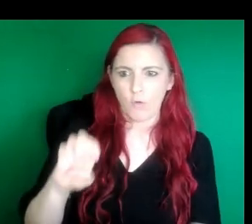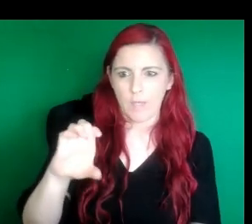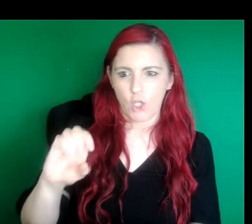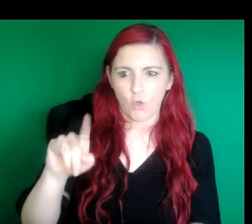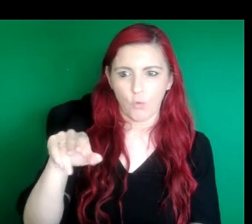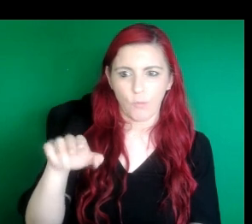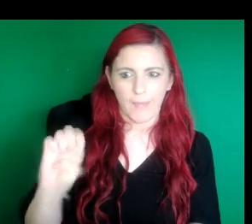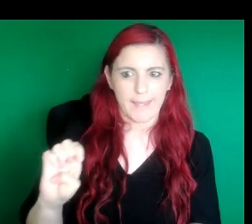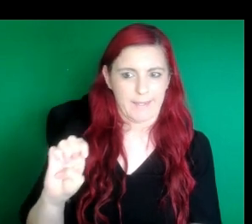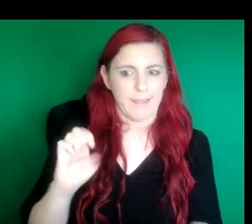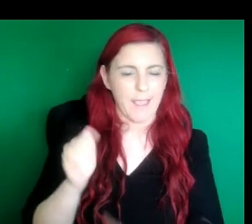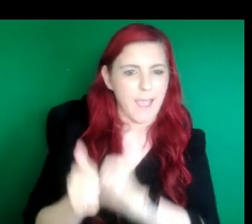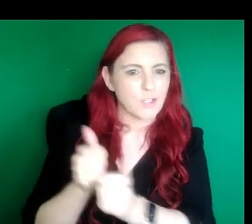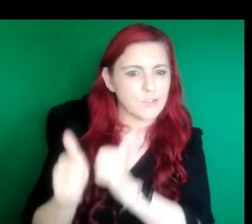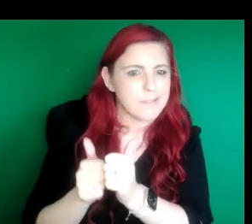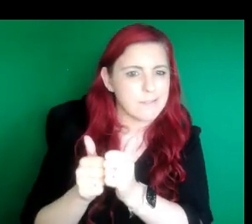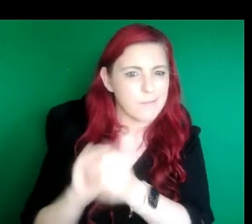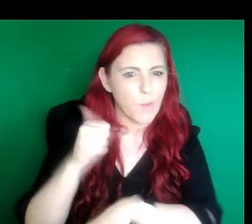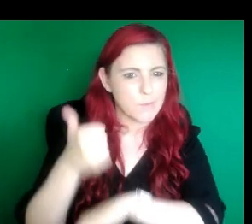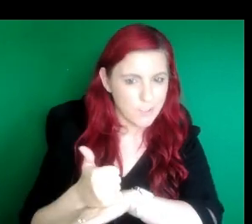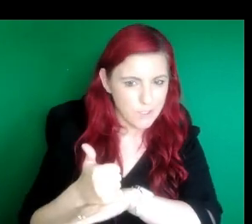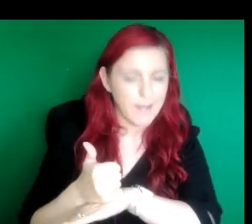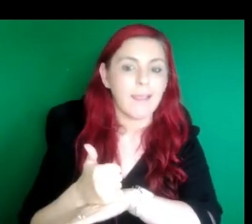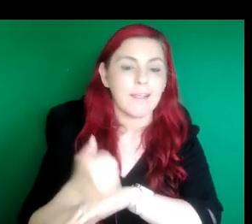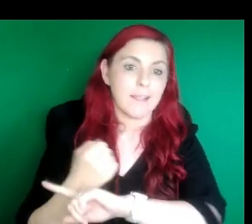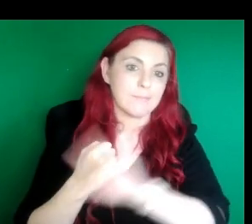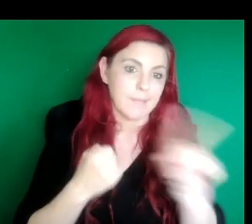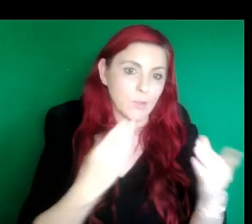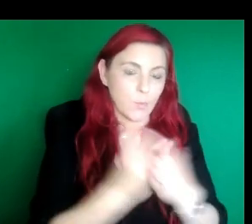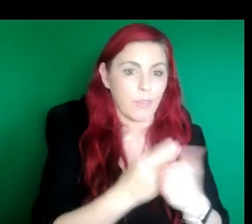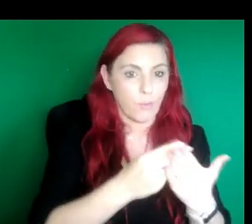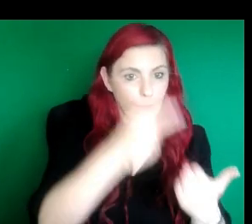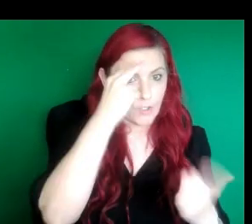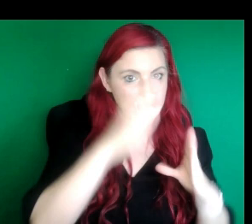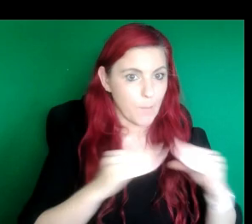Curie Actions Foundation from the European Commission.